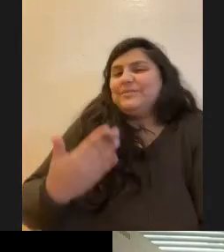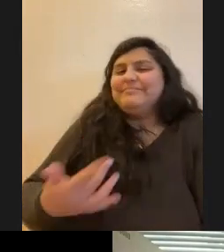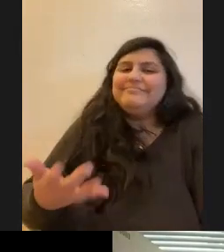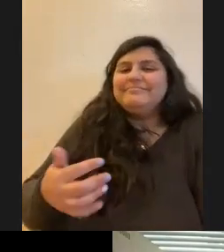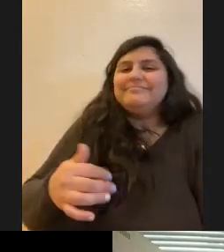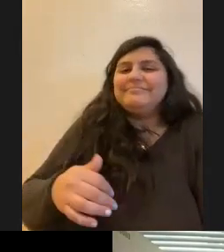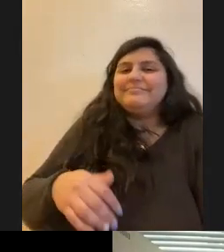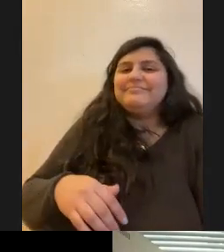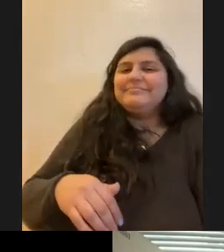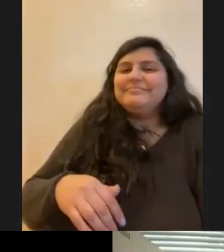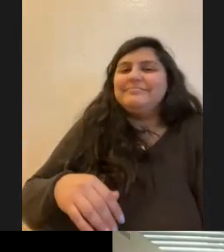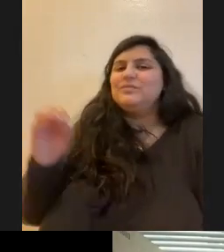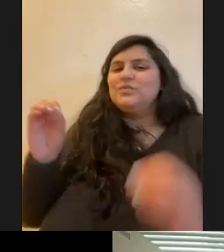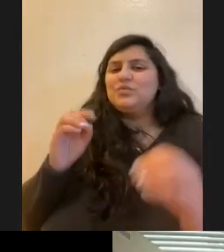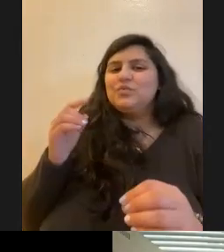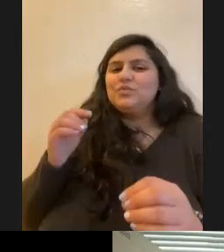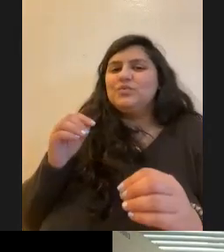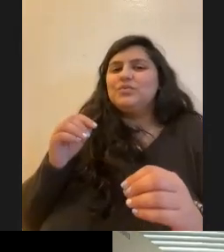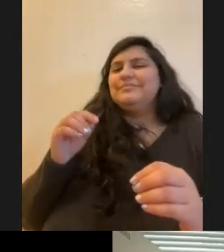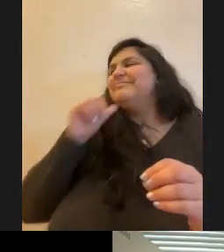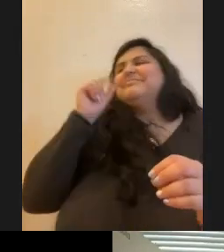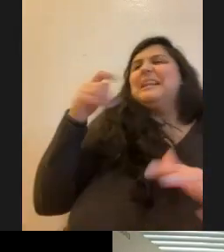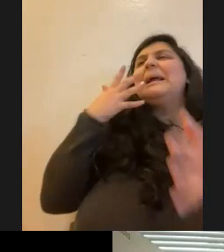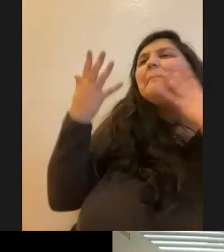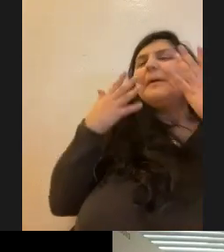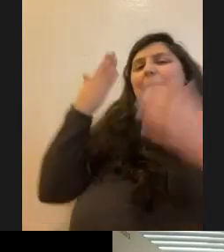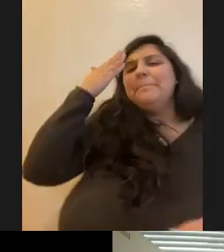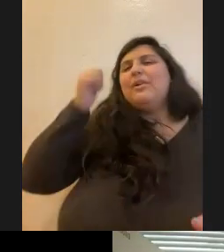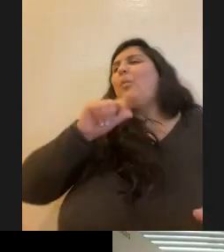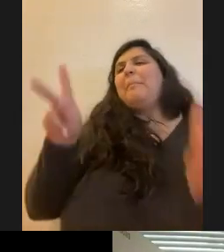you don't have to be like embarrassed to get seasick, because everyone